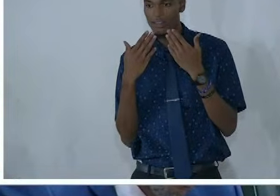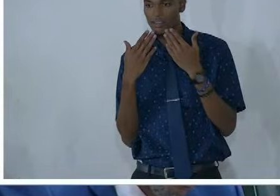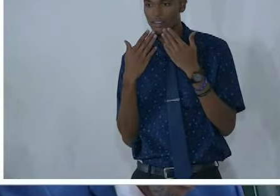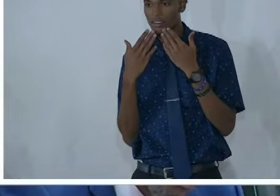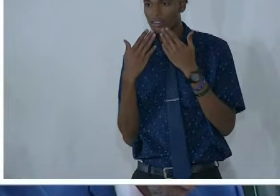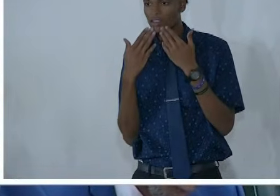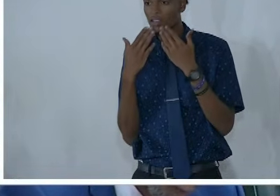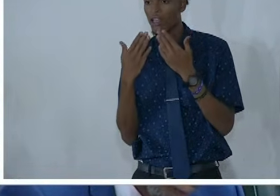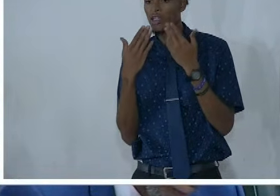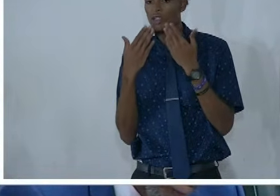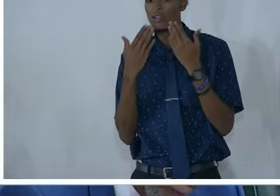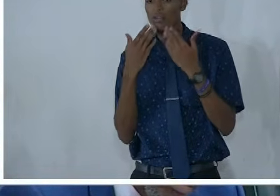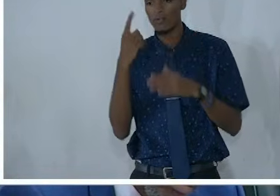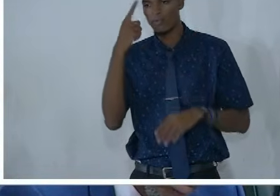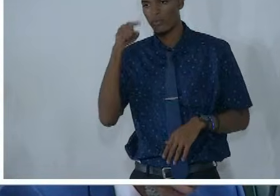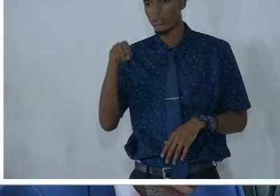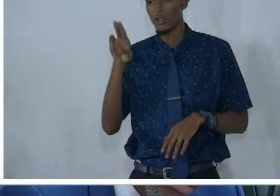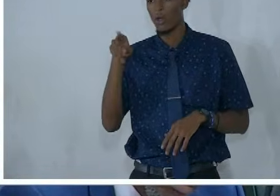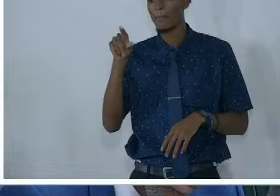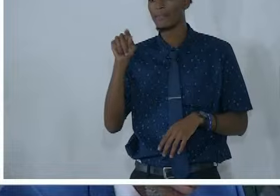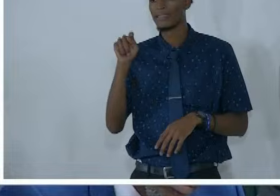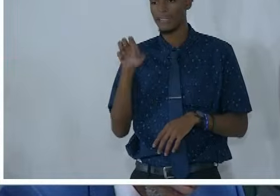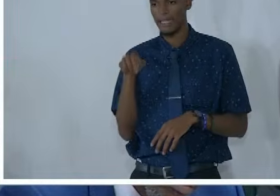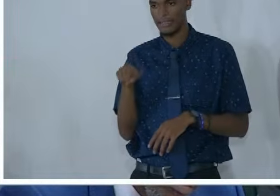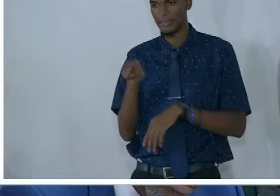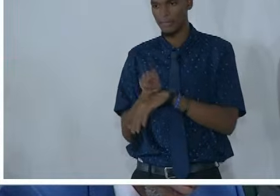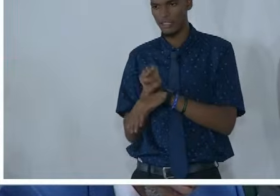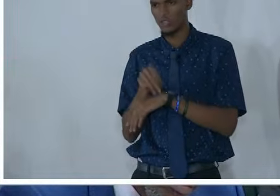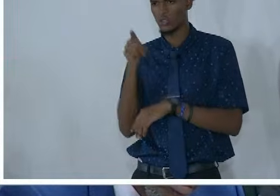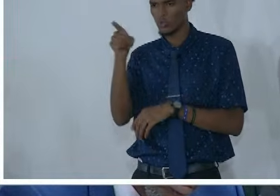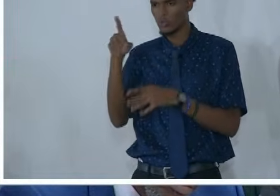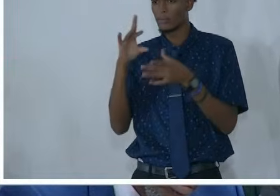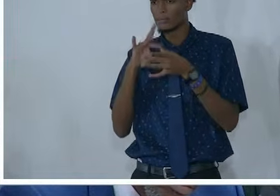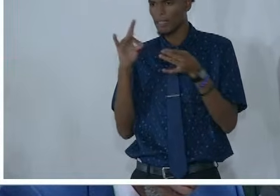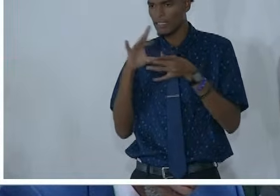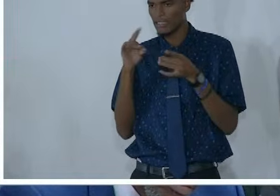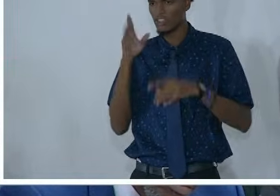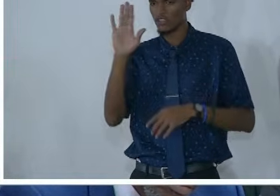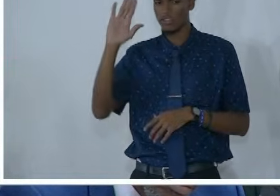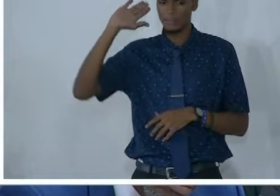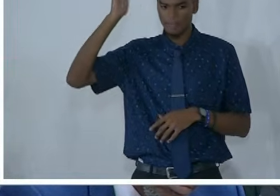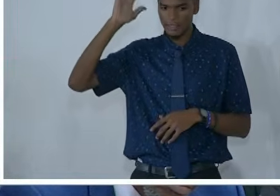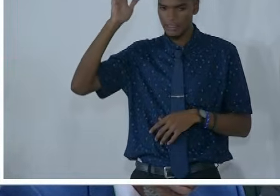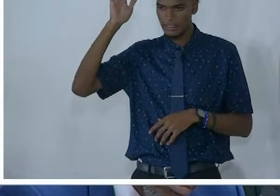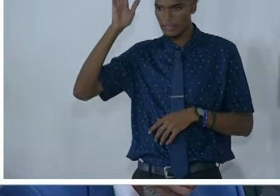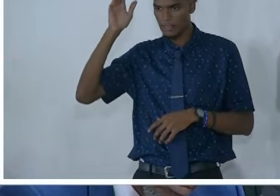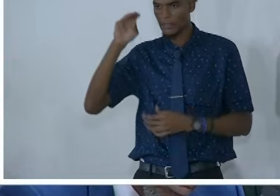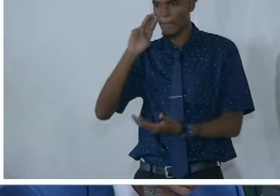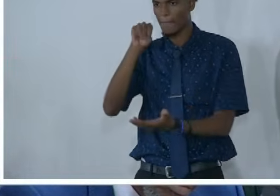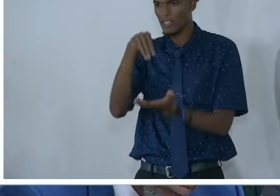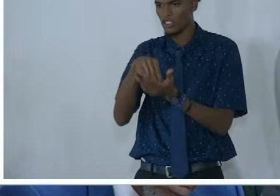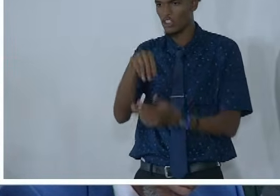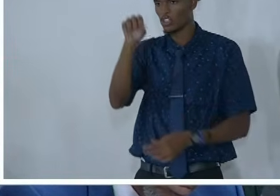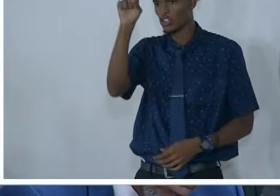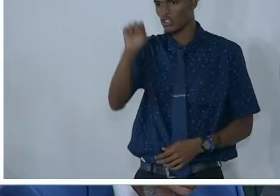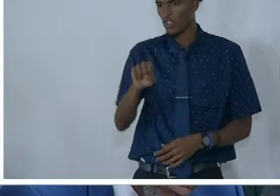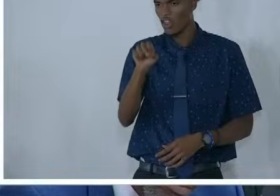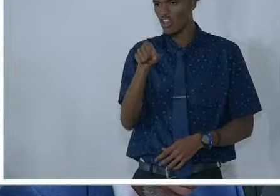Minister. You mentioned in your speech that Manchester Southern is one